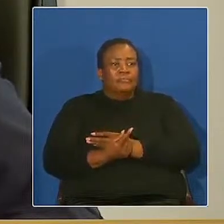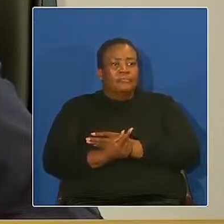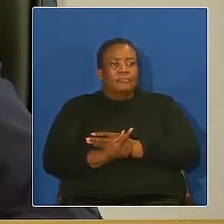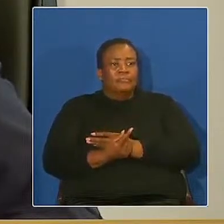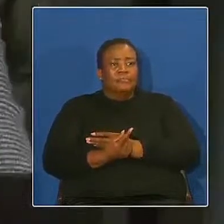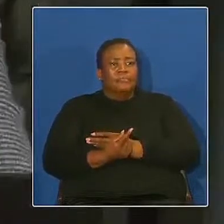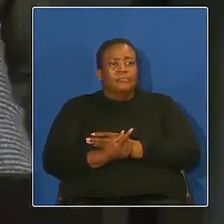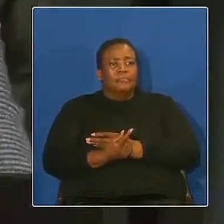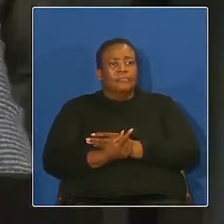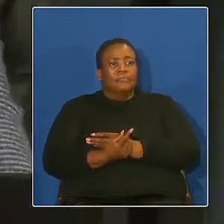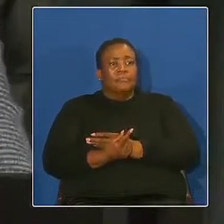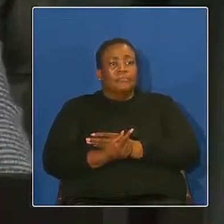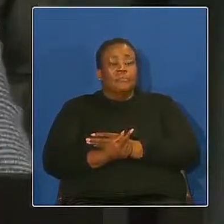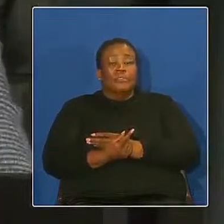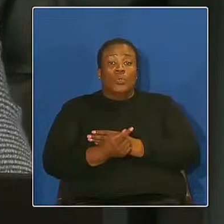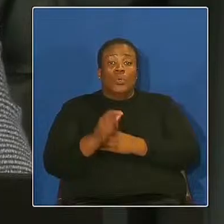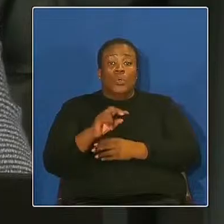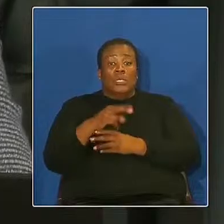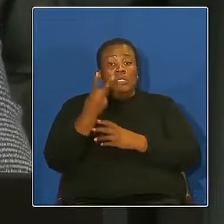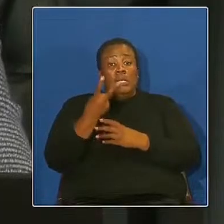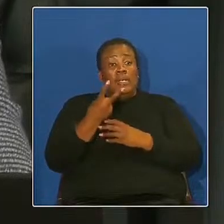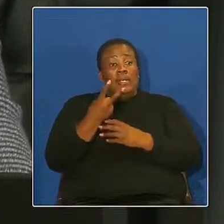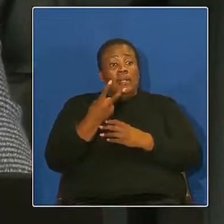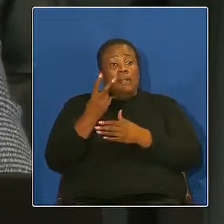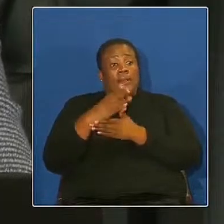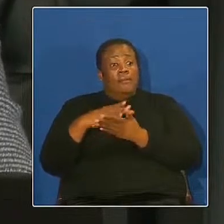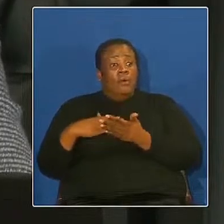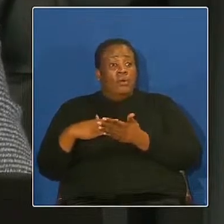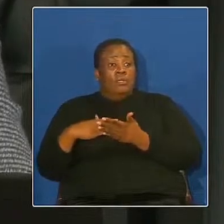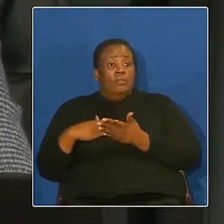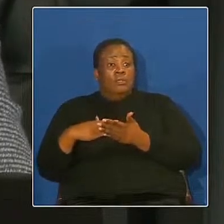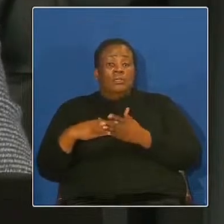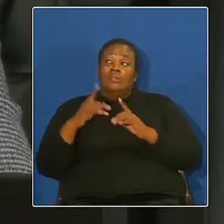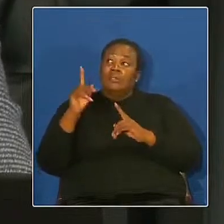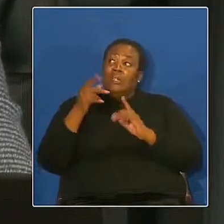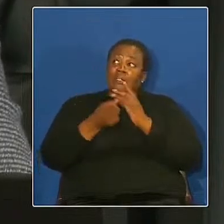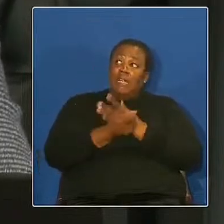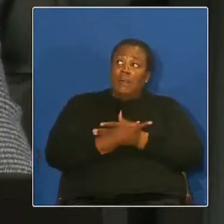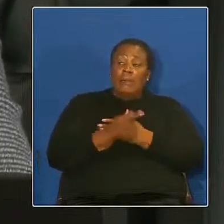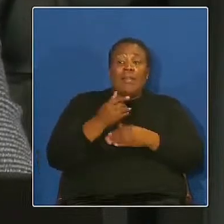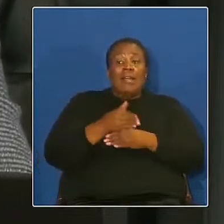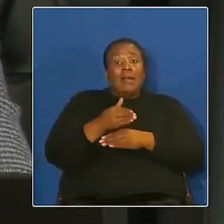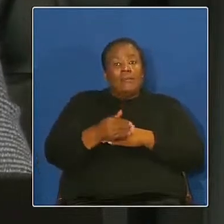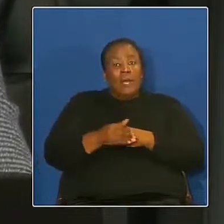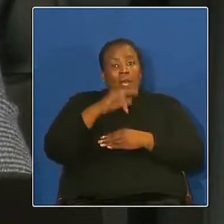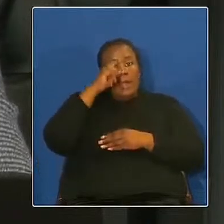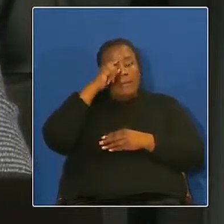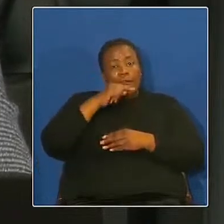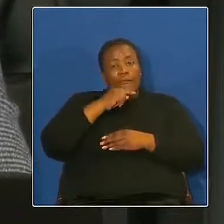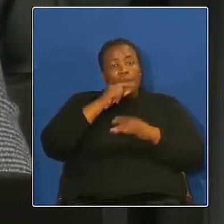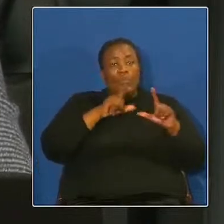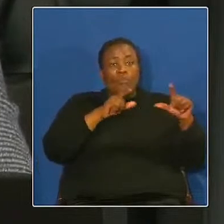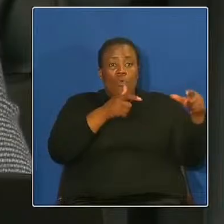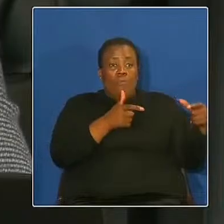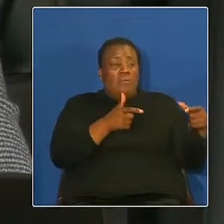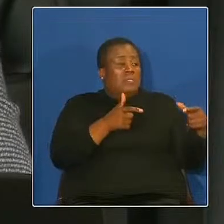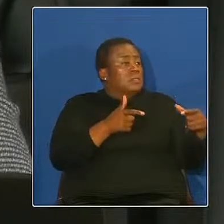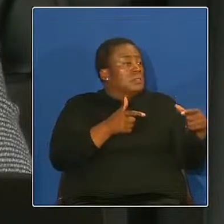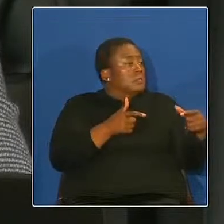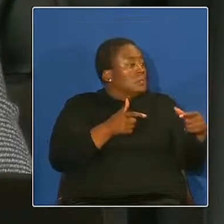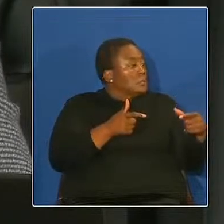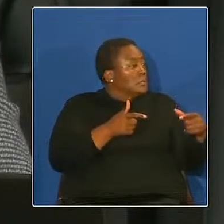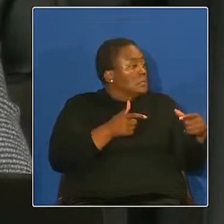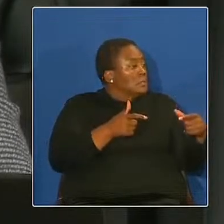All right. And the second part, it says this comes after the Portfolio Committee on Police opens cases against